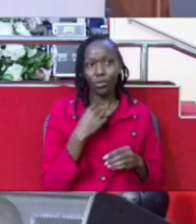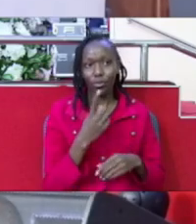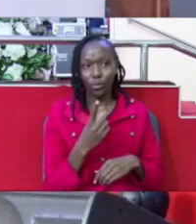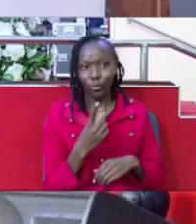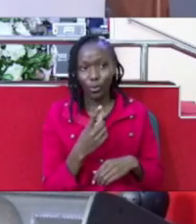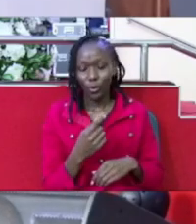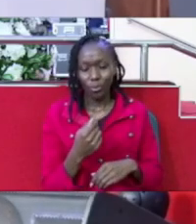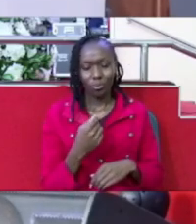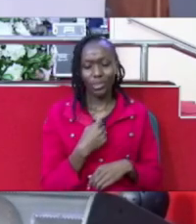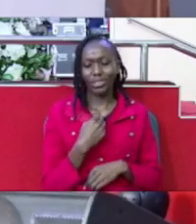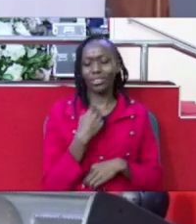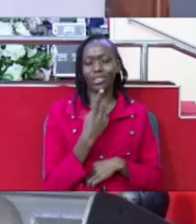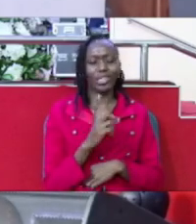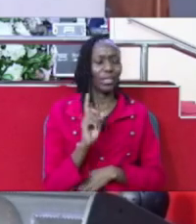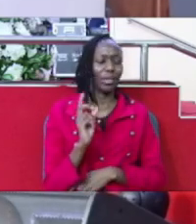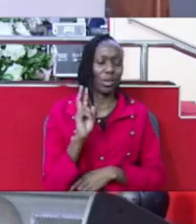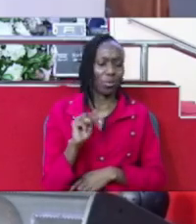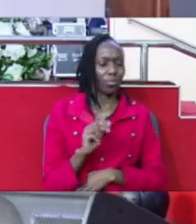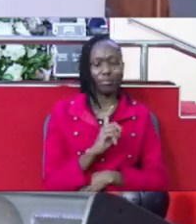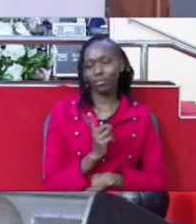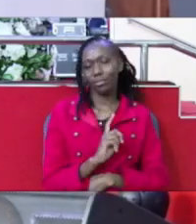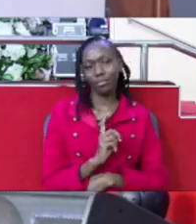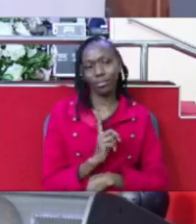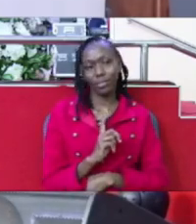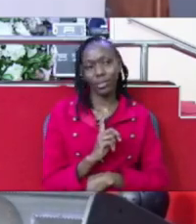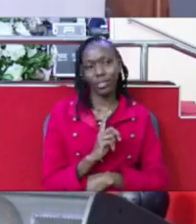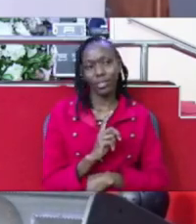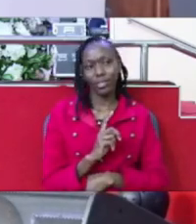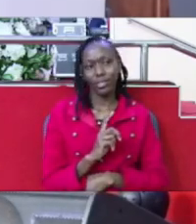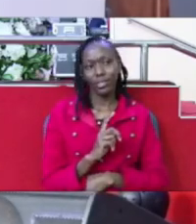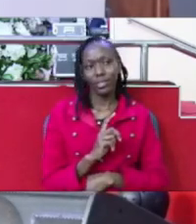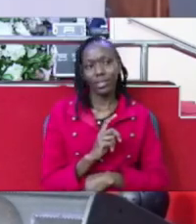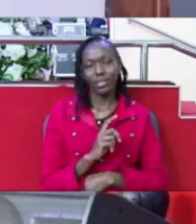no. Singalikataa. As much as I was serving,